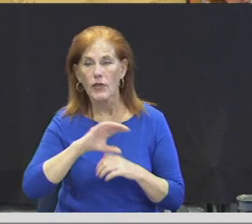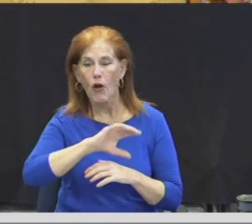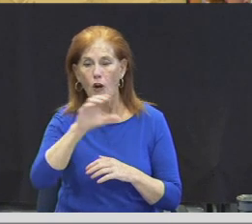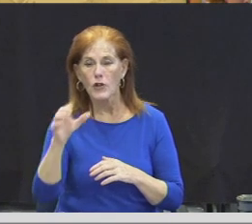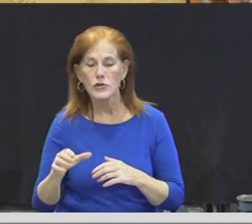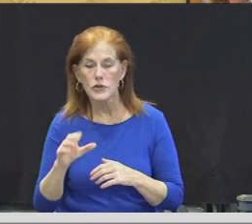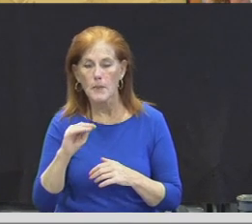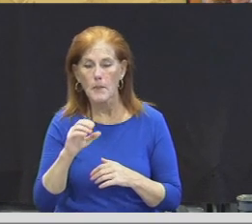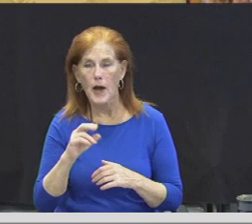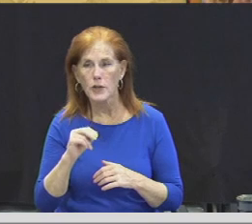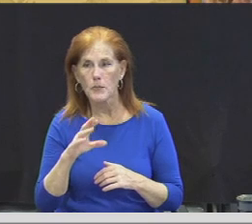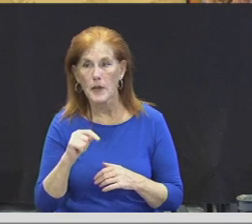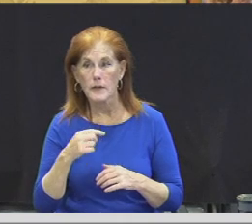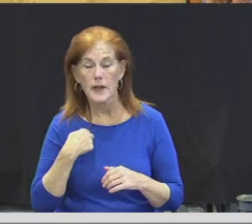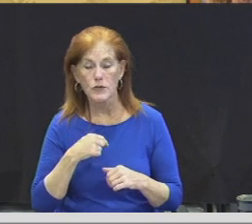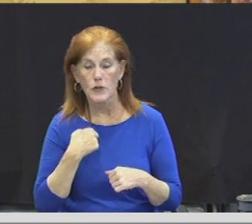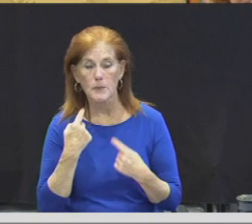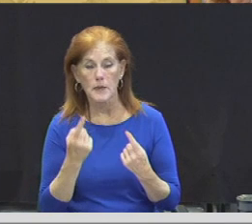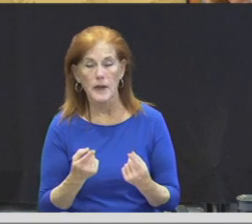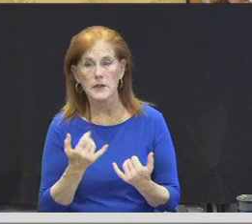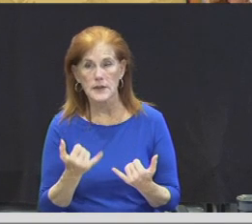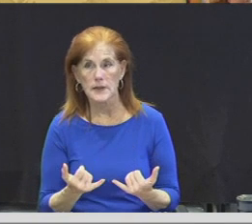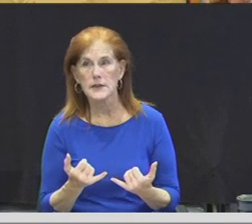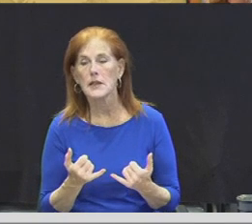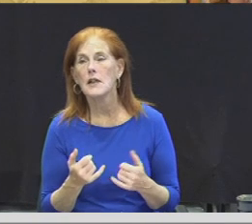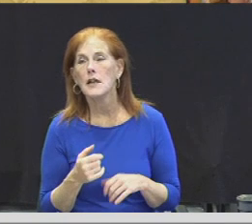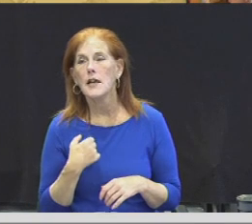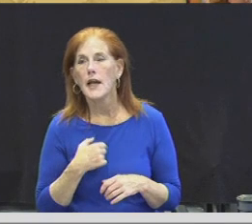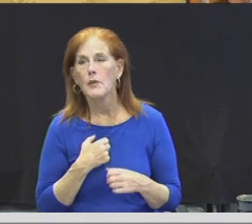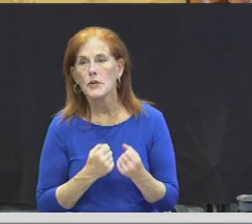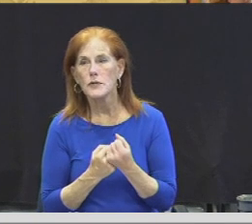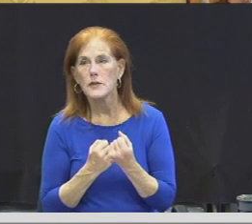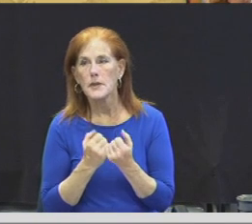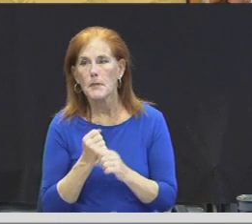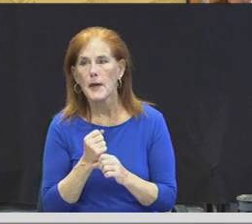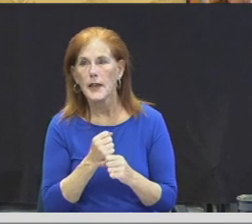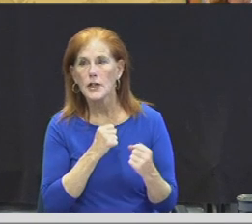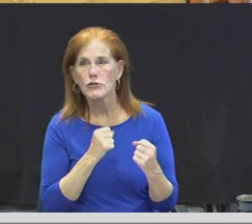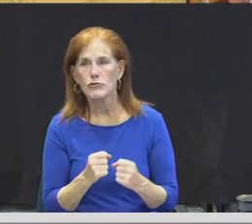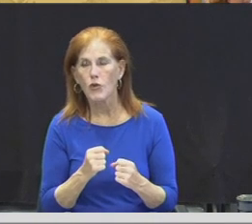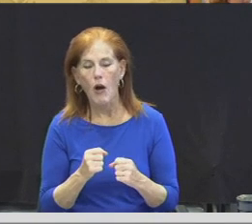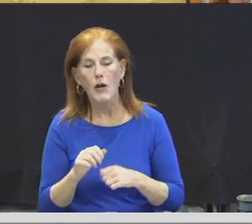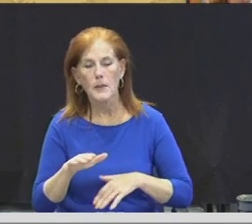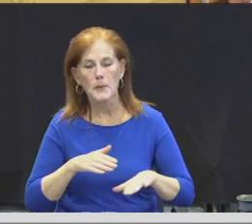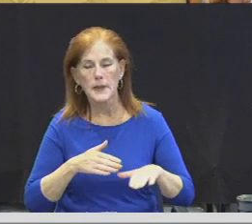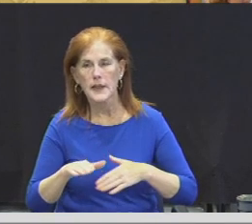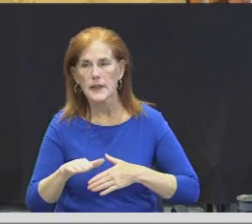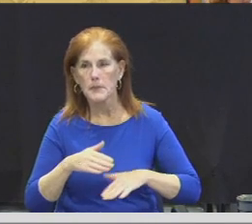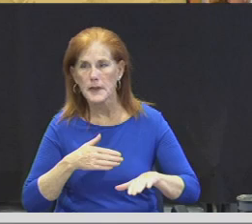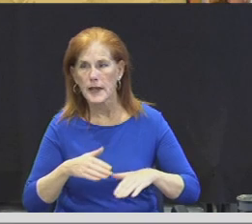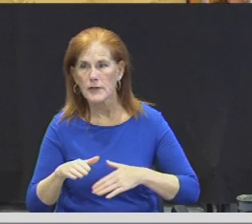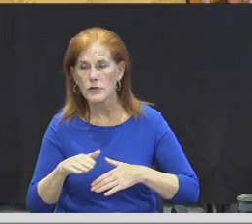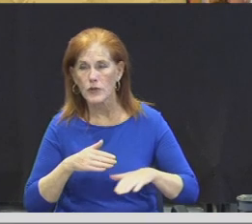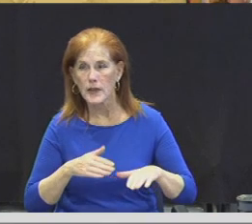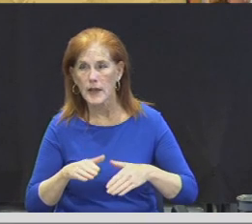monument that's been in place since the park was built. We're reinforcing that to make a strong pedestrian